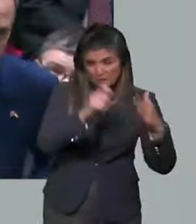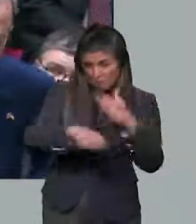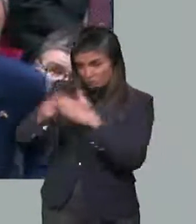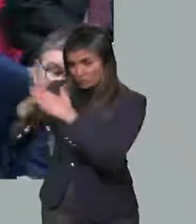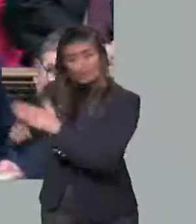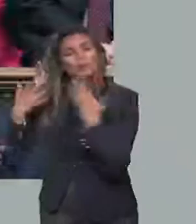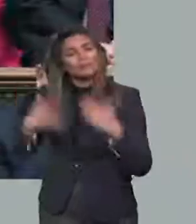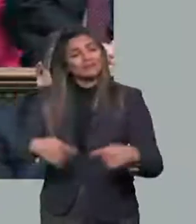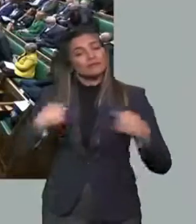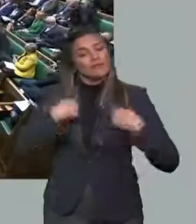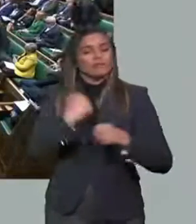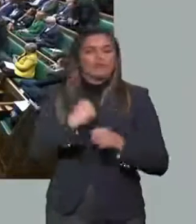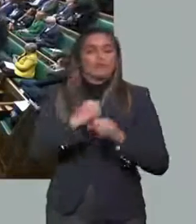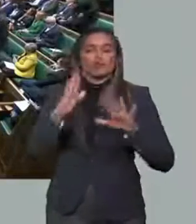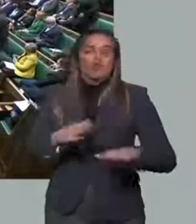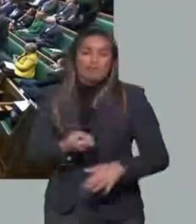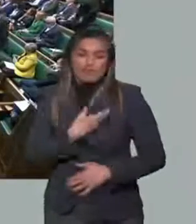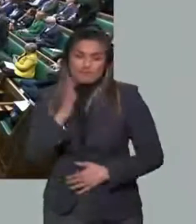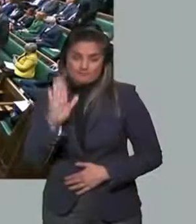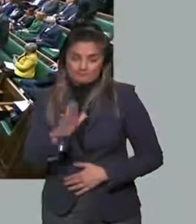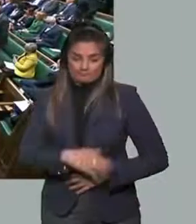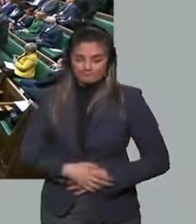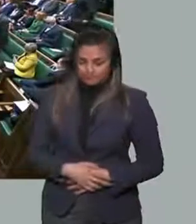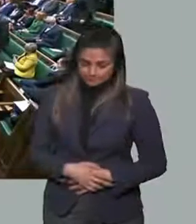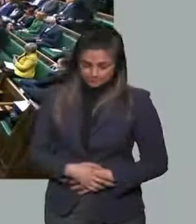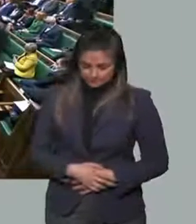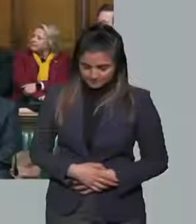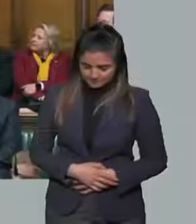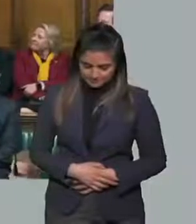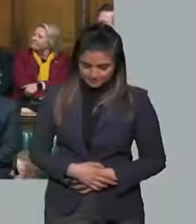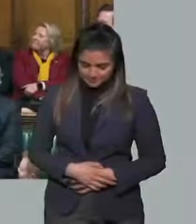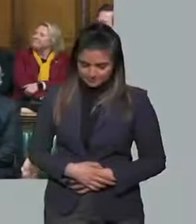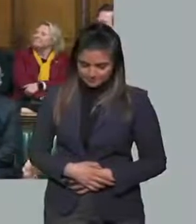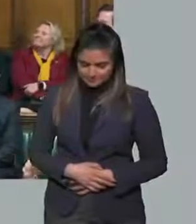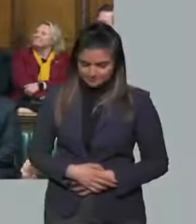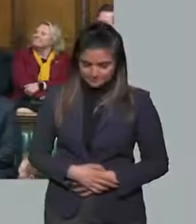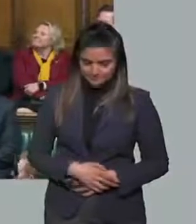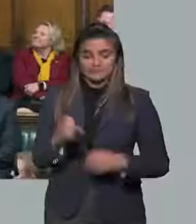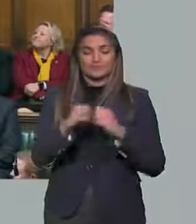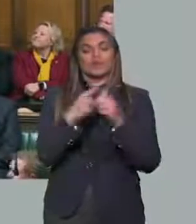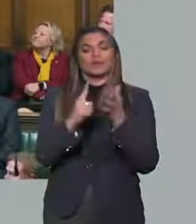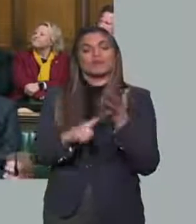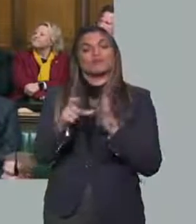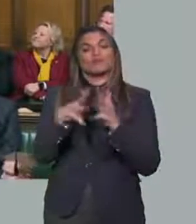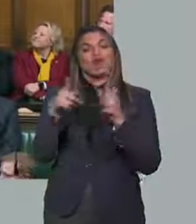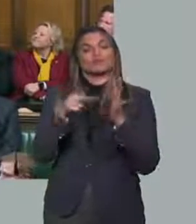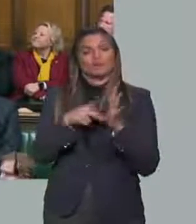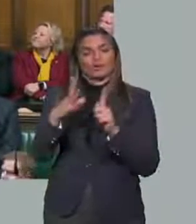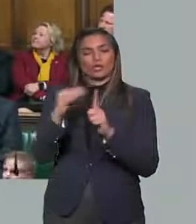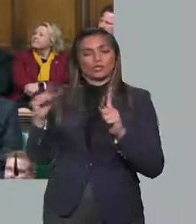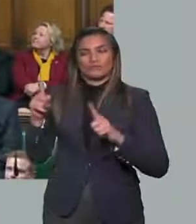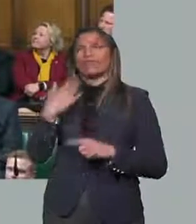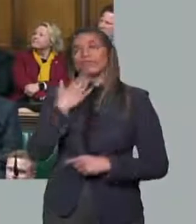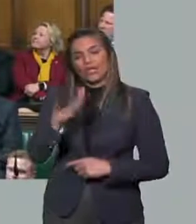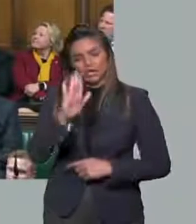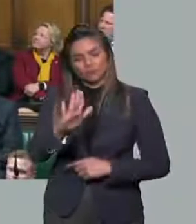not the Labour Party. Harriet Baldwin. Thank you, Mr. Speaker. The eyes of the world are